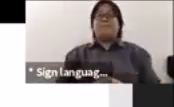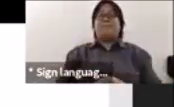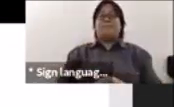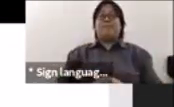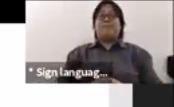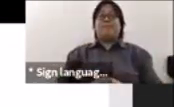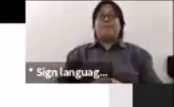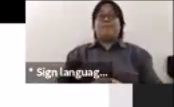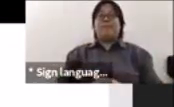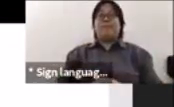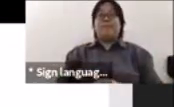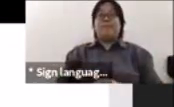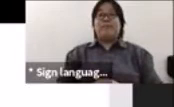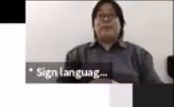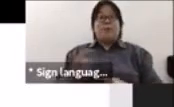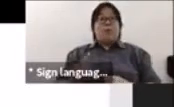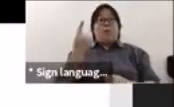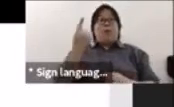size fit all